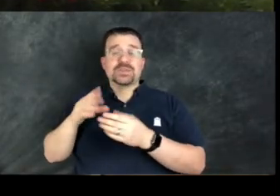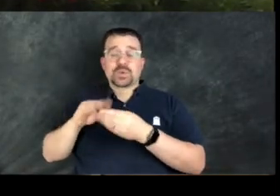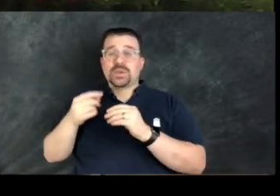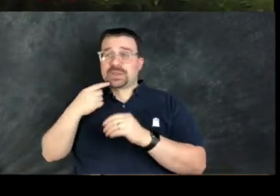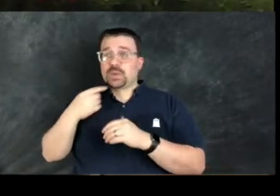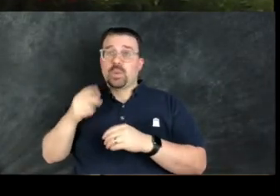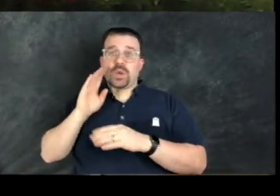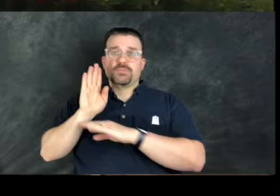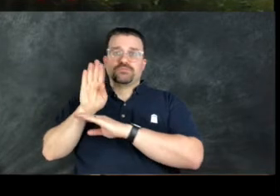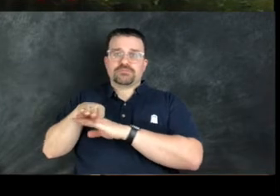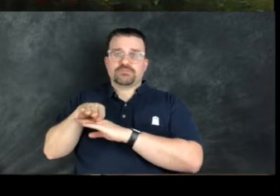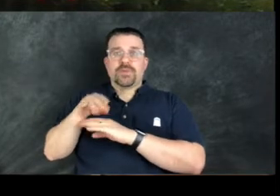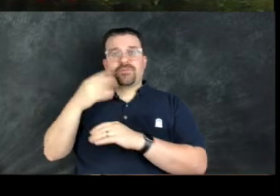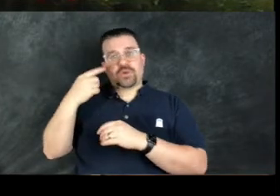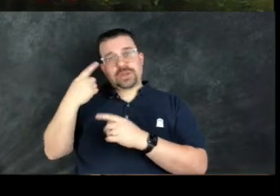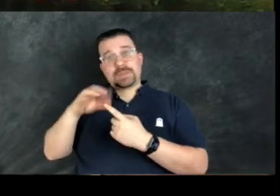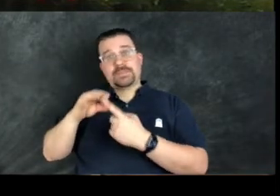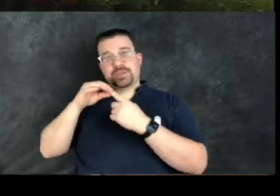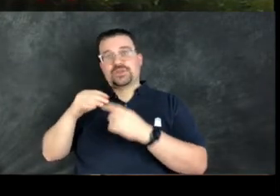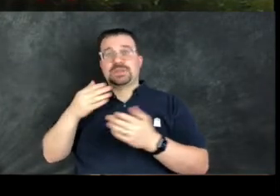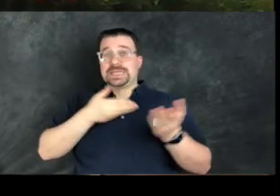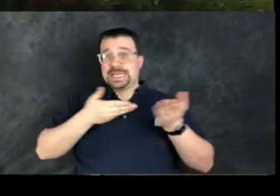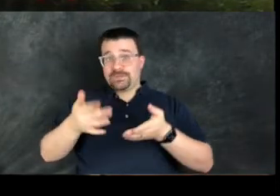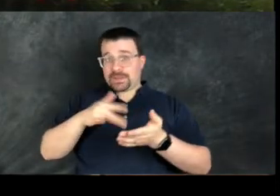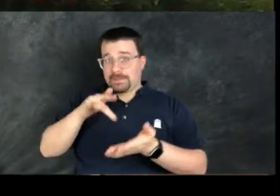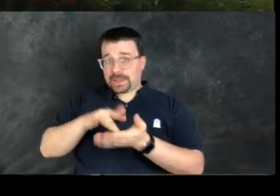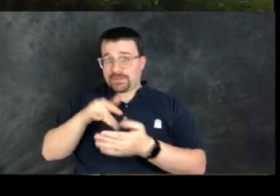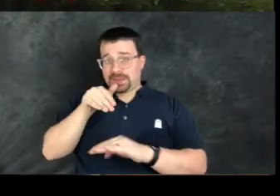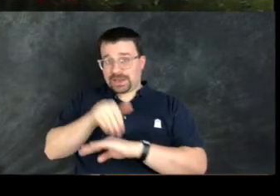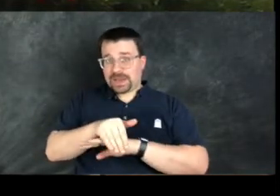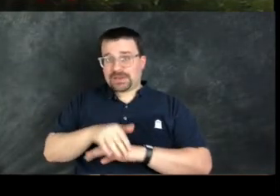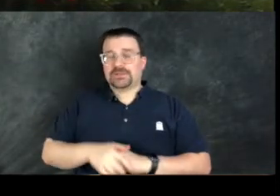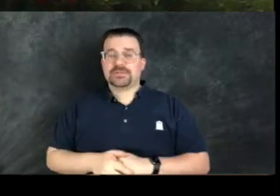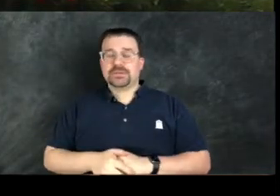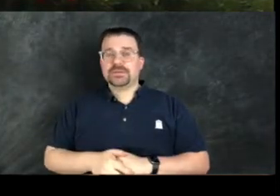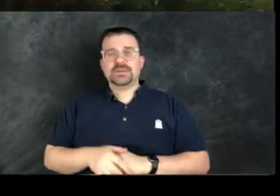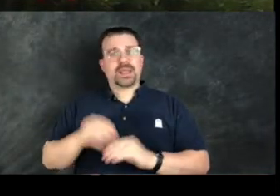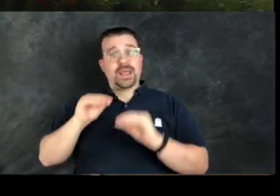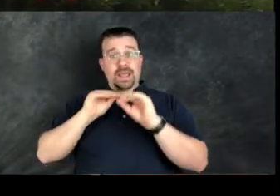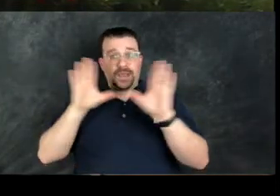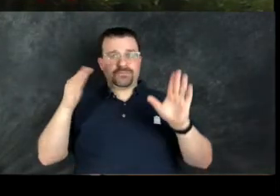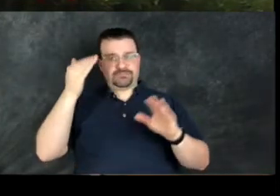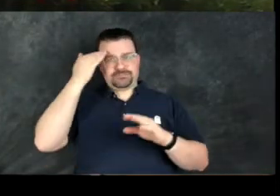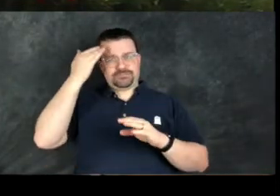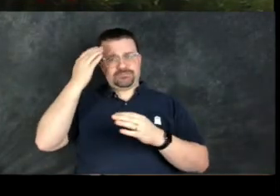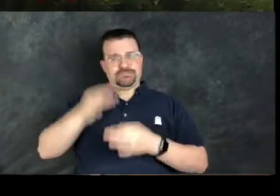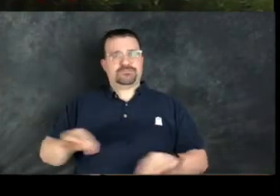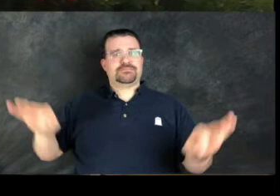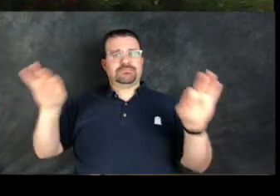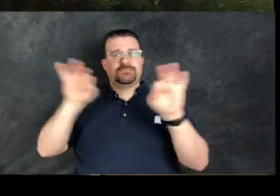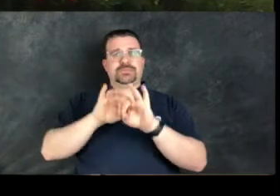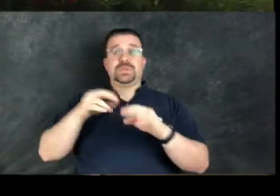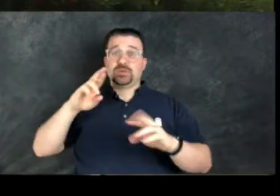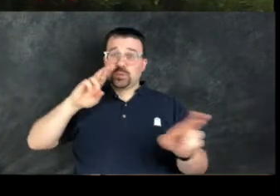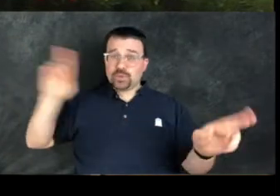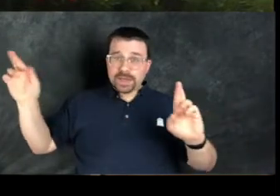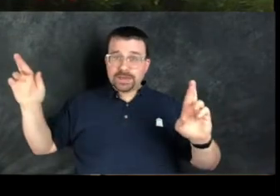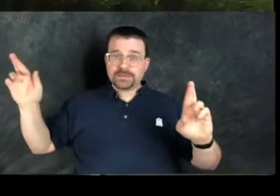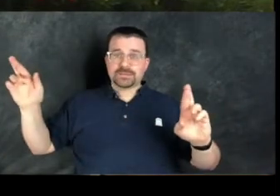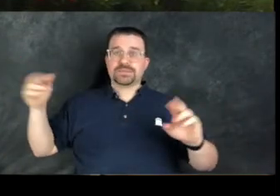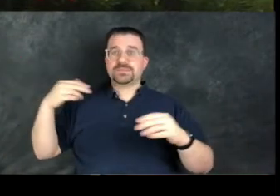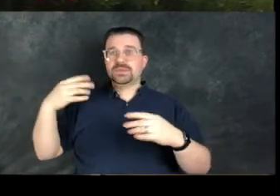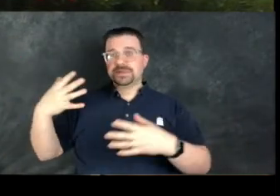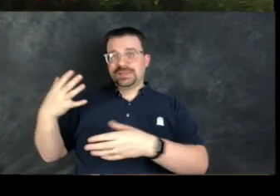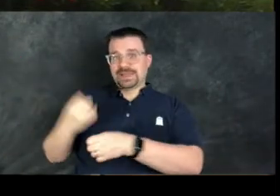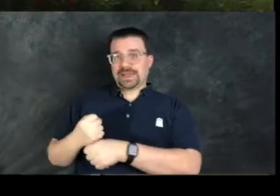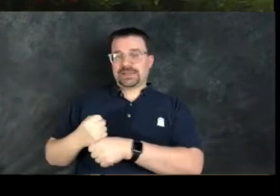a special delivery in the middle of the night. He obviously knows the importance of being ready to